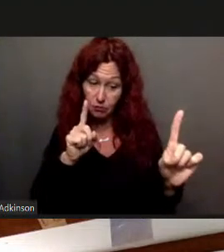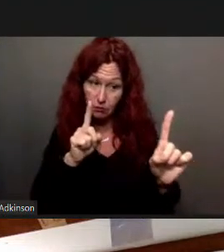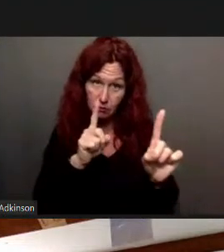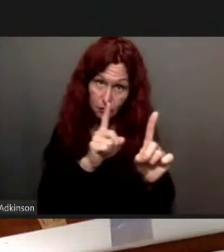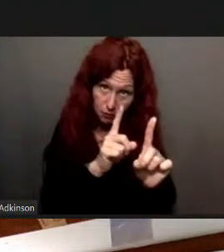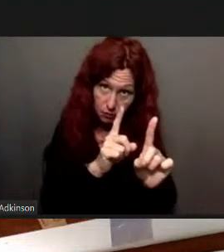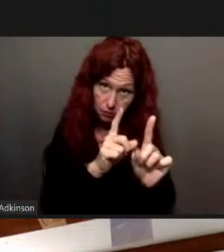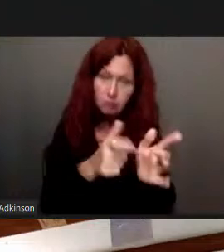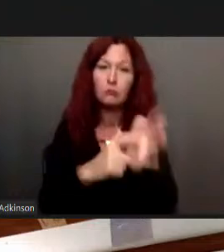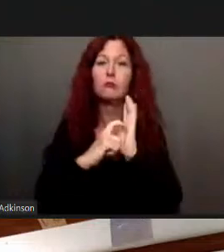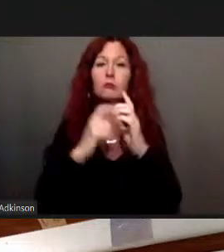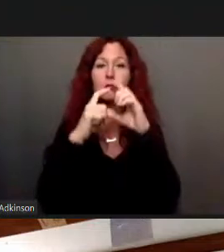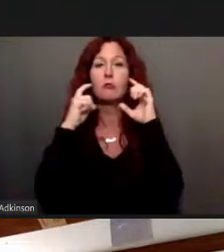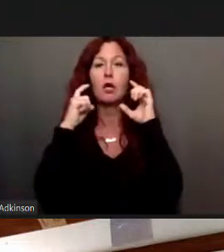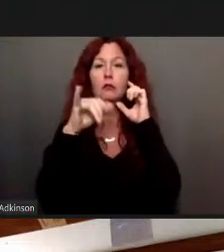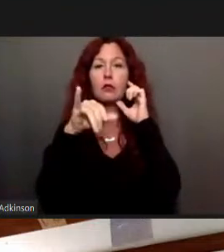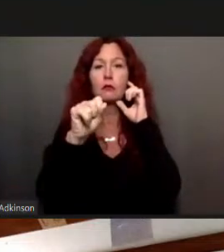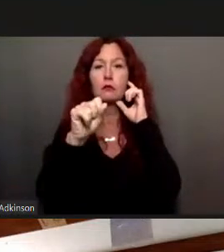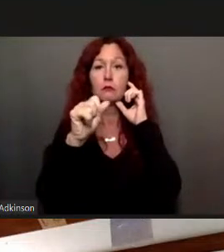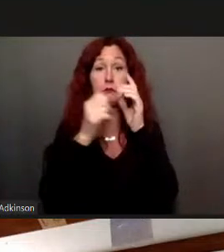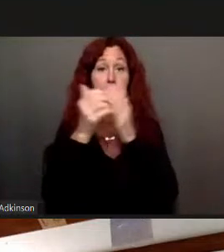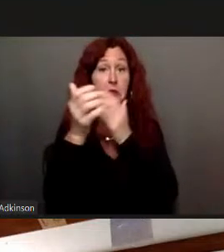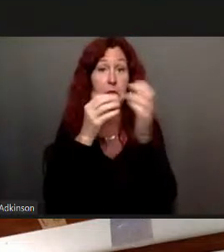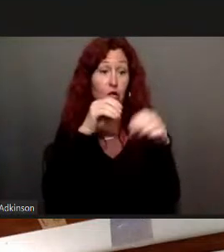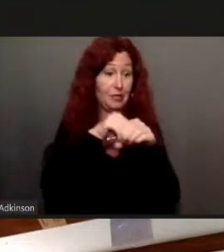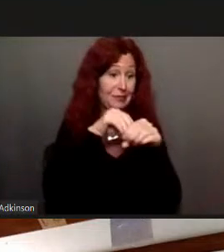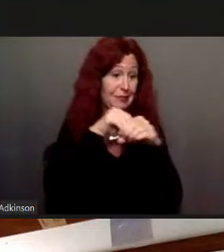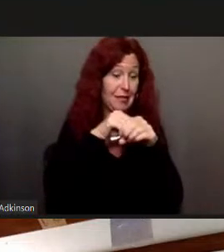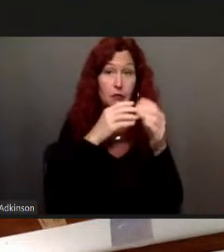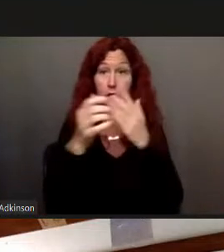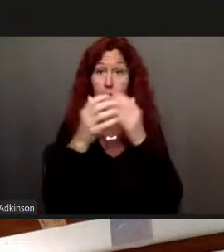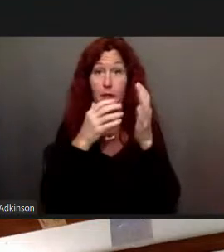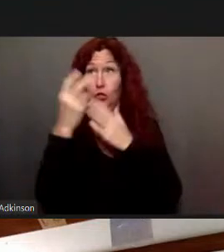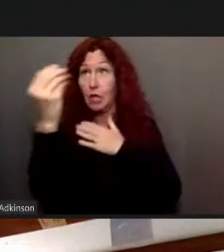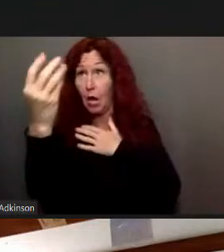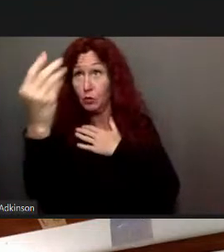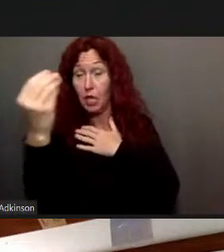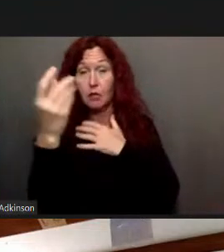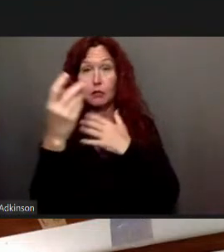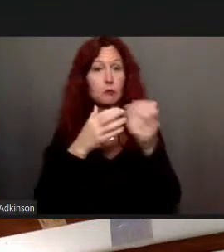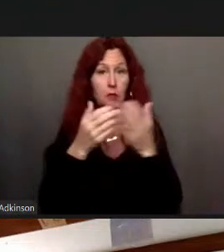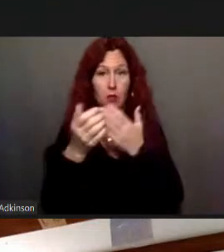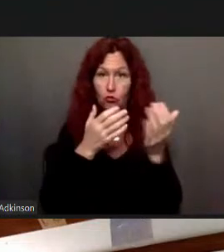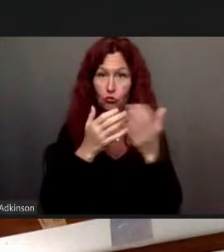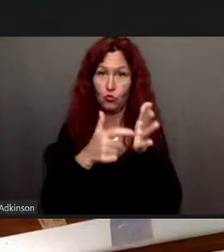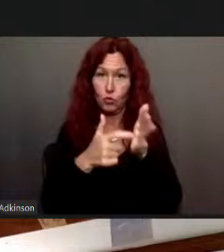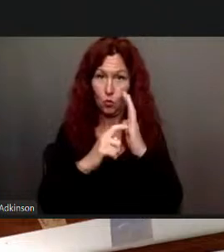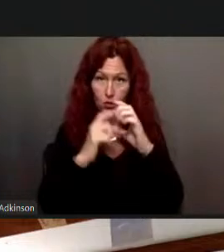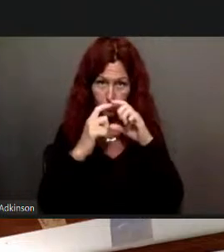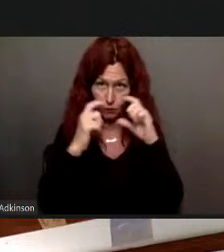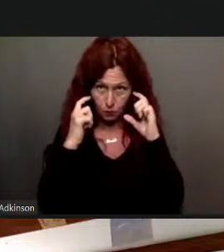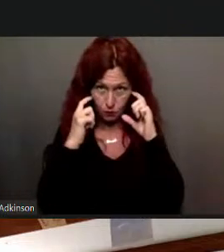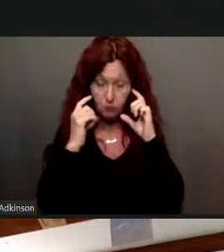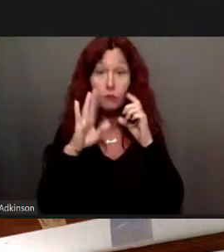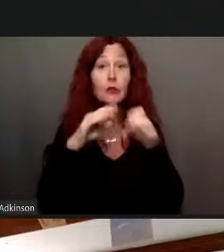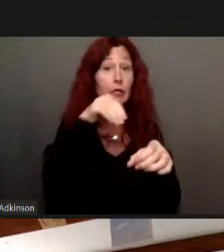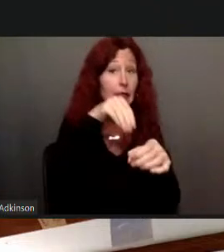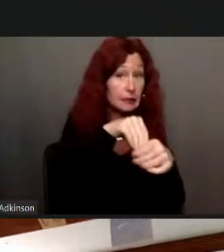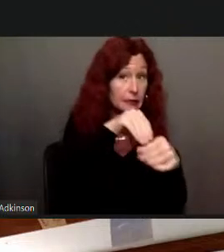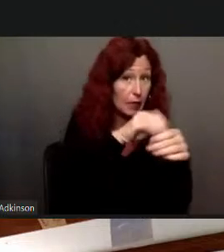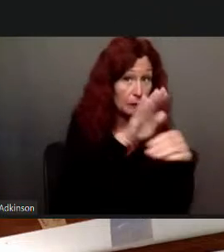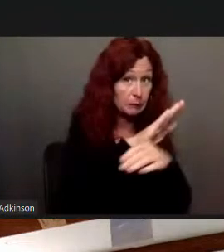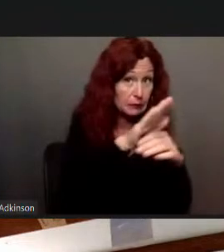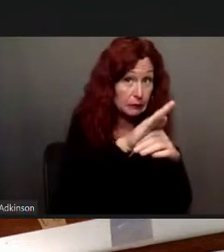6 feet outside, then you have to wear a mask. Inside, you have to wear a mask all the time, except when you're eating at a restaurant, obviously.